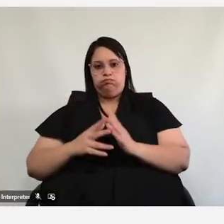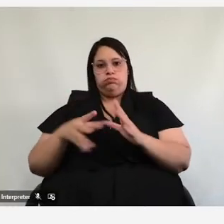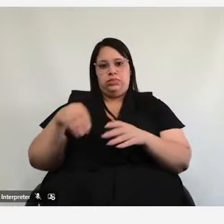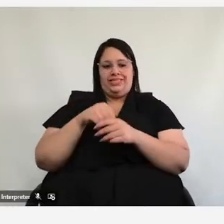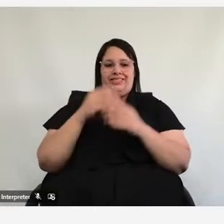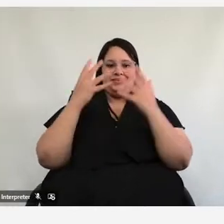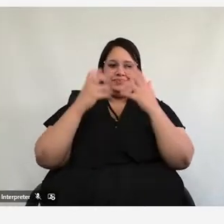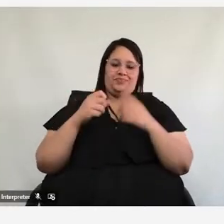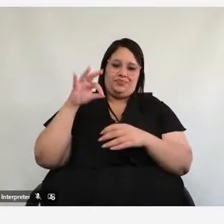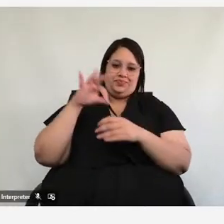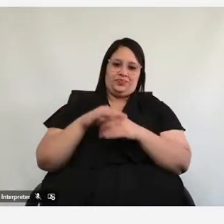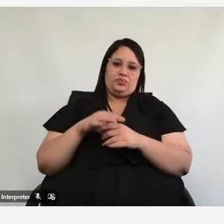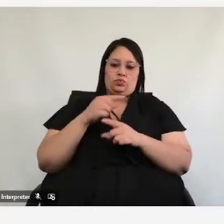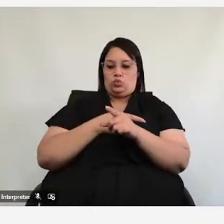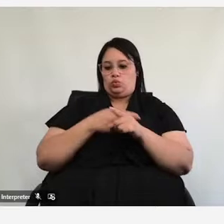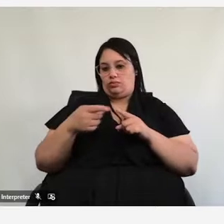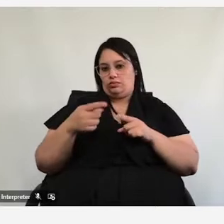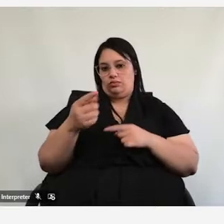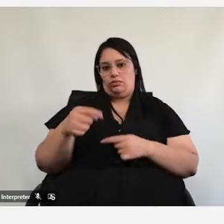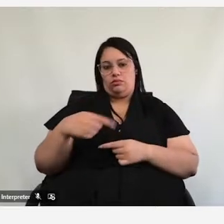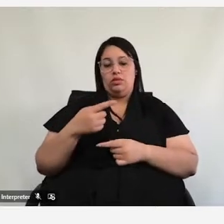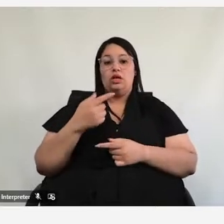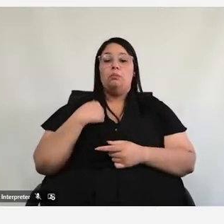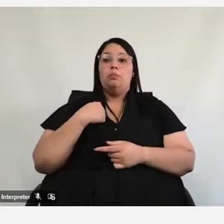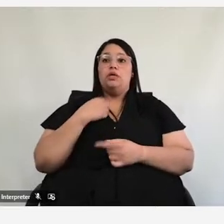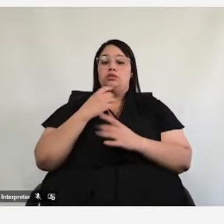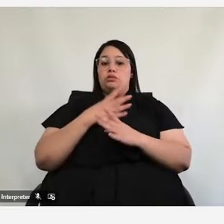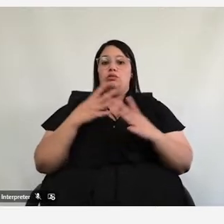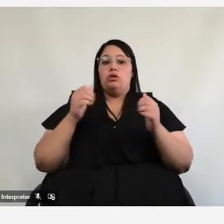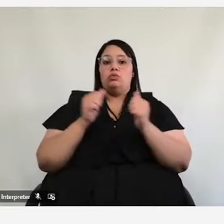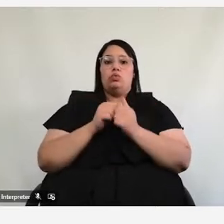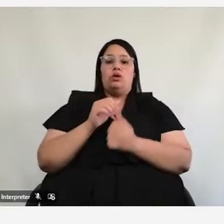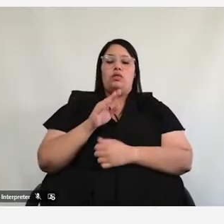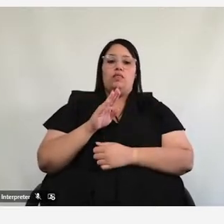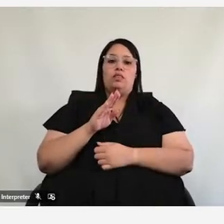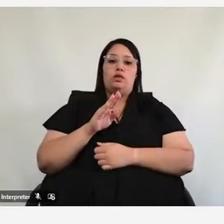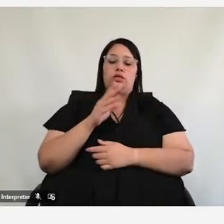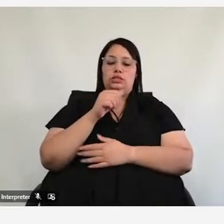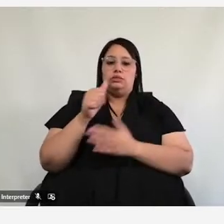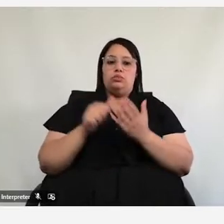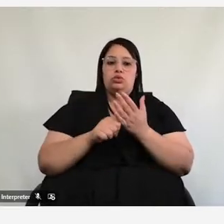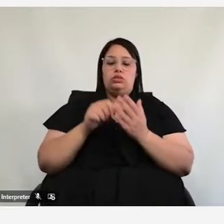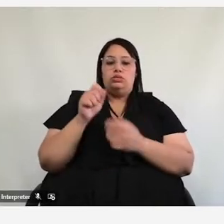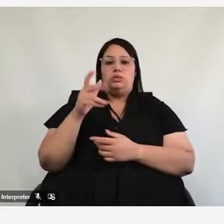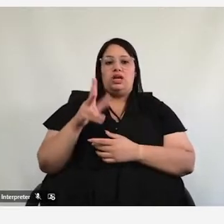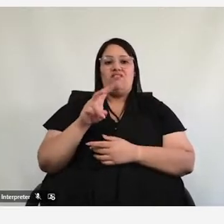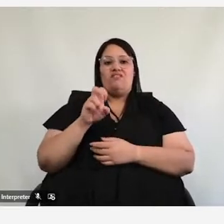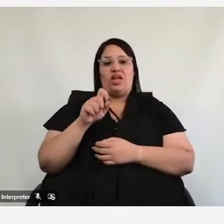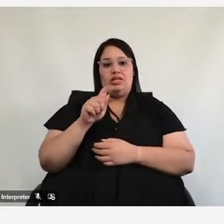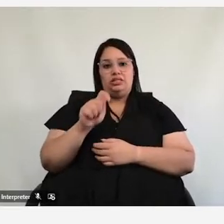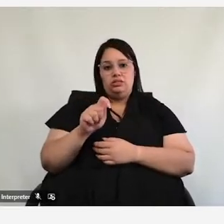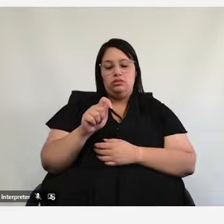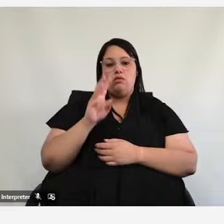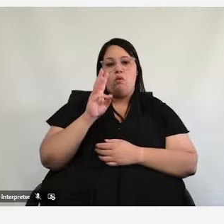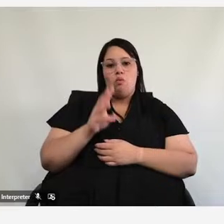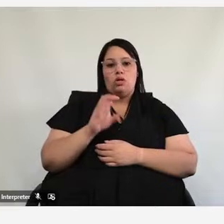vote week that is coming up. I want to start with VAT, Deputy Speaker. There's going to be